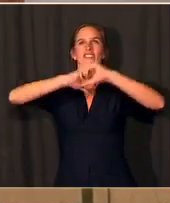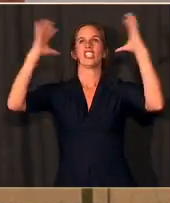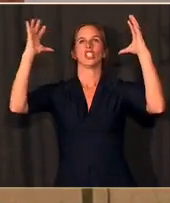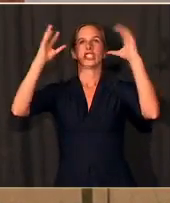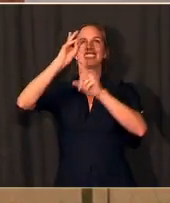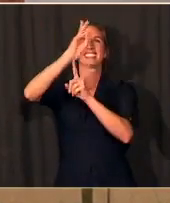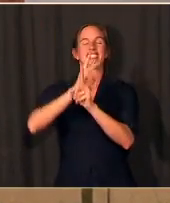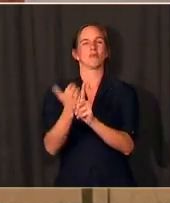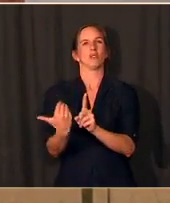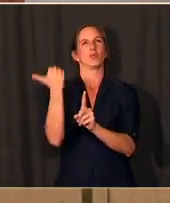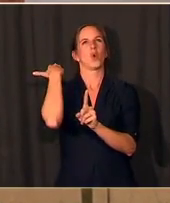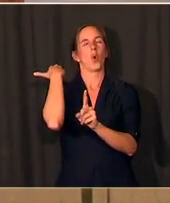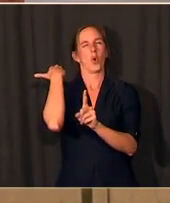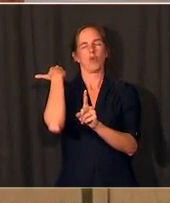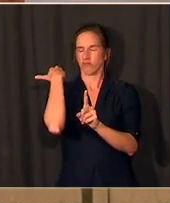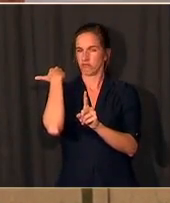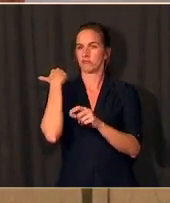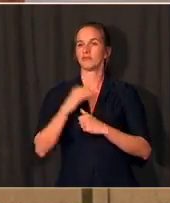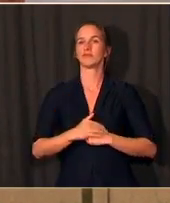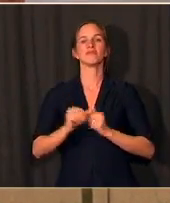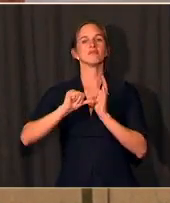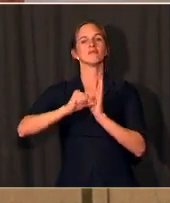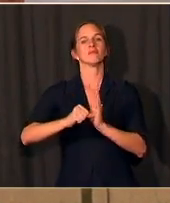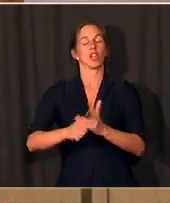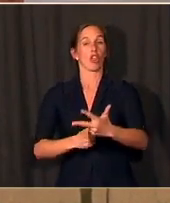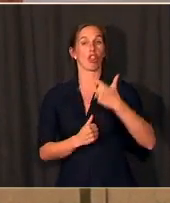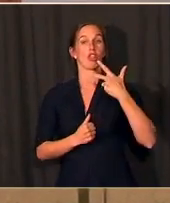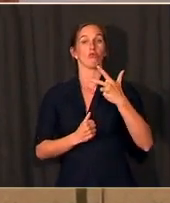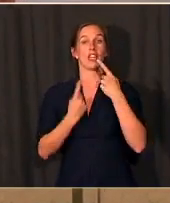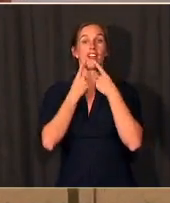To highlight 3 of the remarkable accomplishments